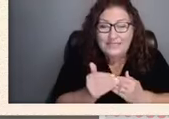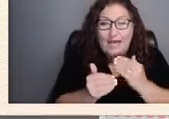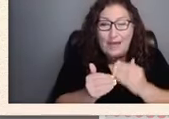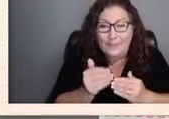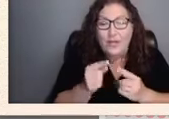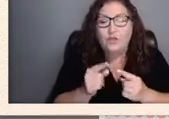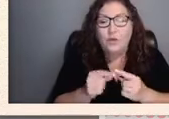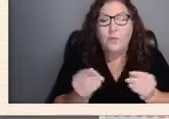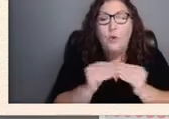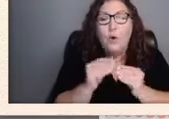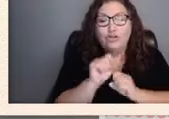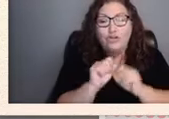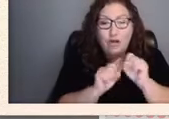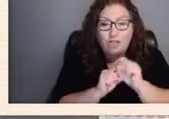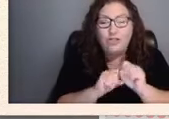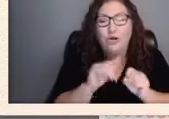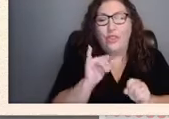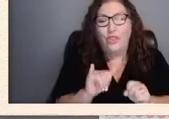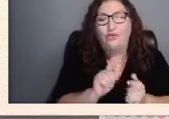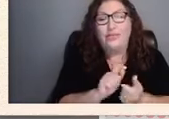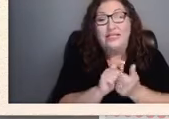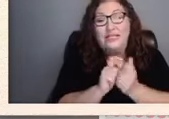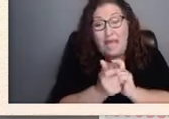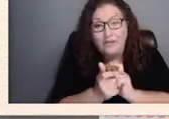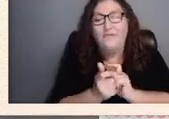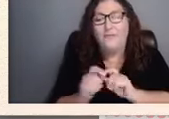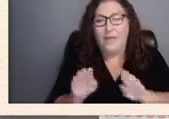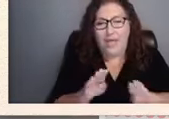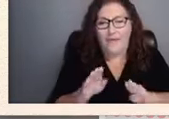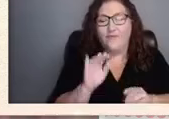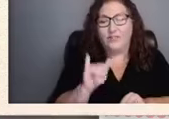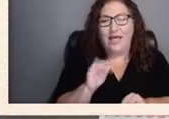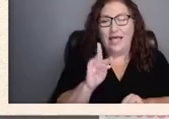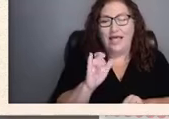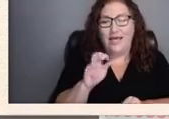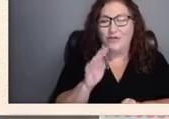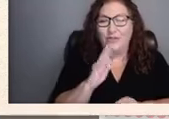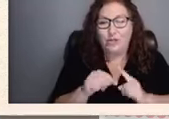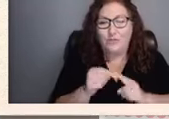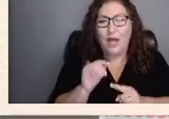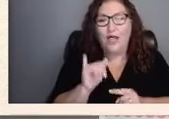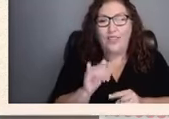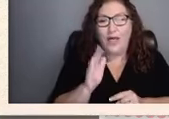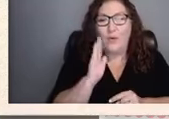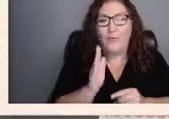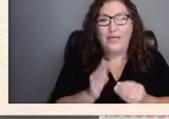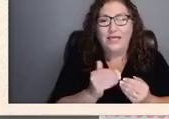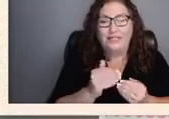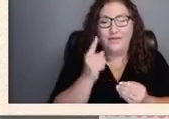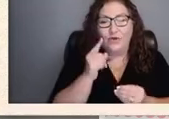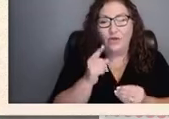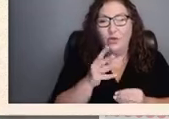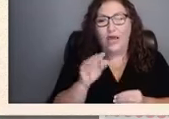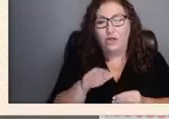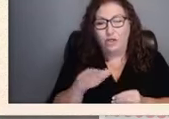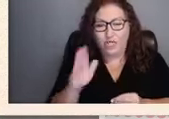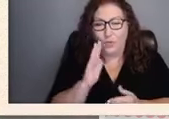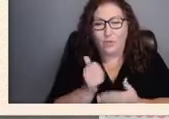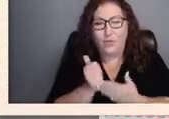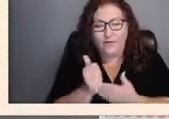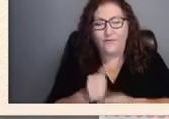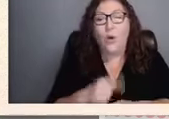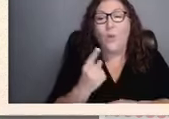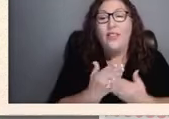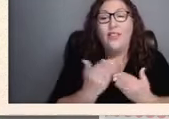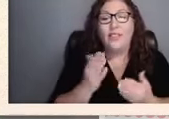those adaptive behaviors that Kevin was talking about, that's going to be useful for both you and your child. One of the things that's interesting that's happening